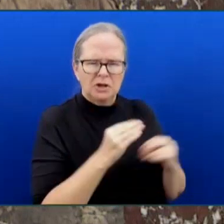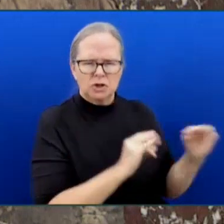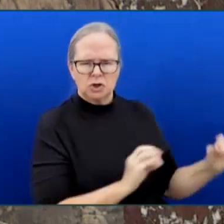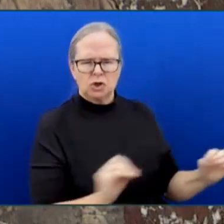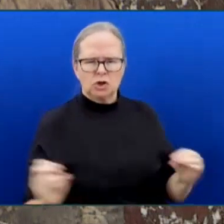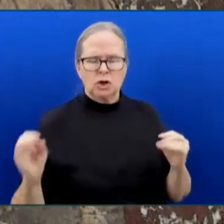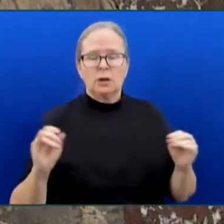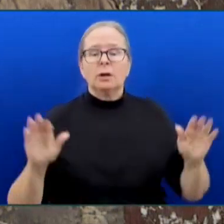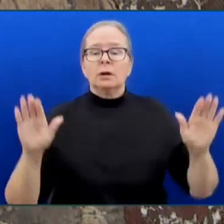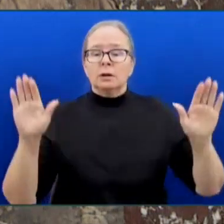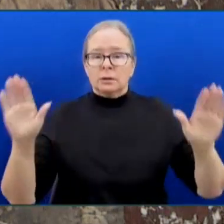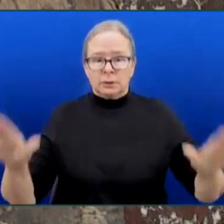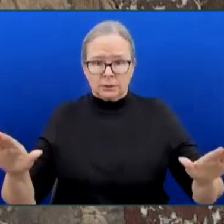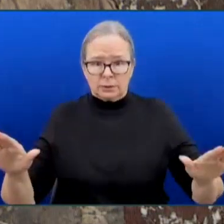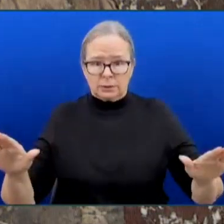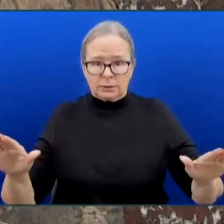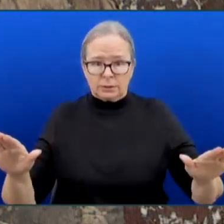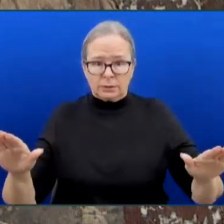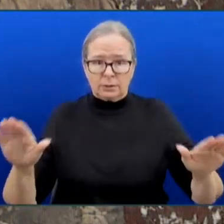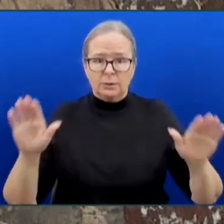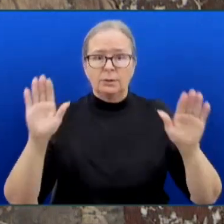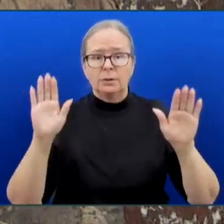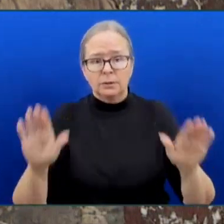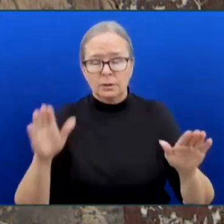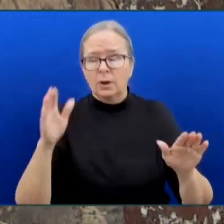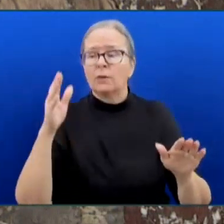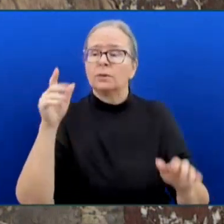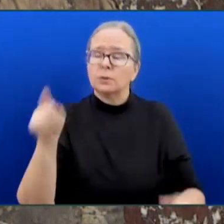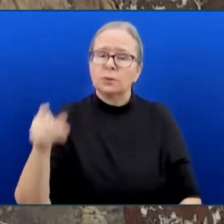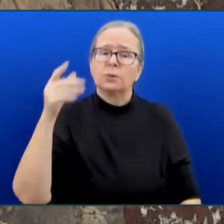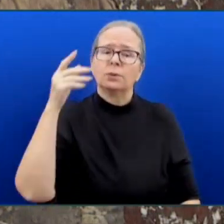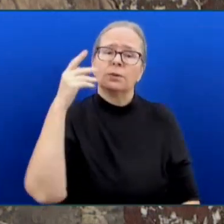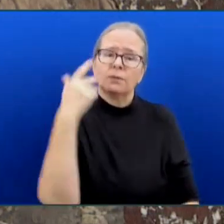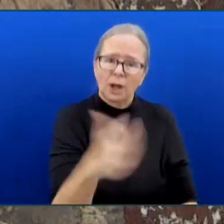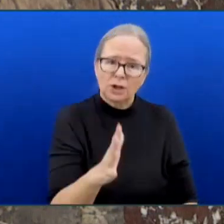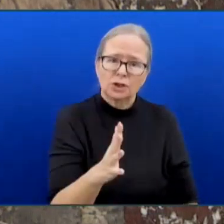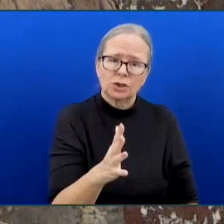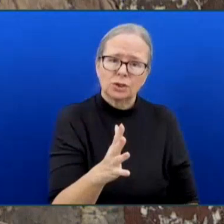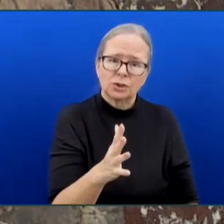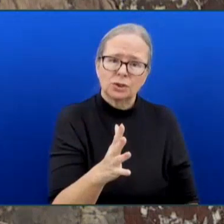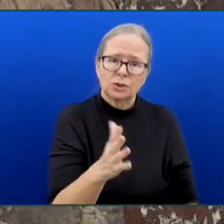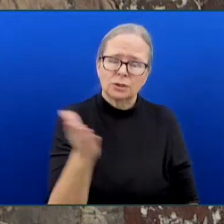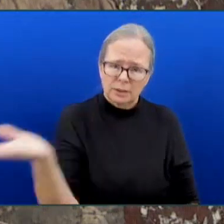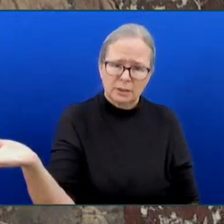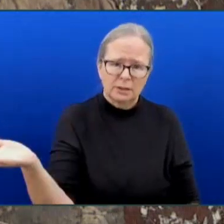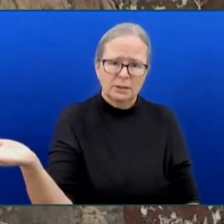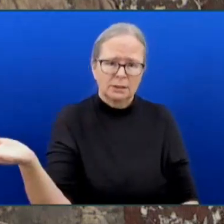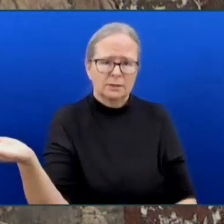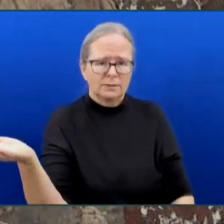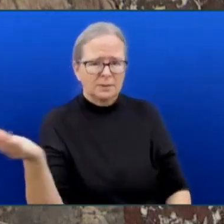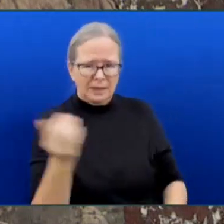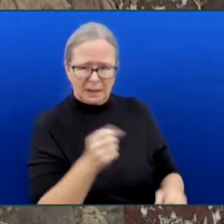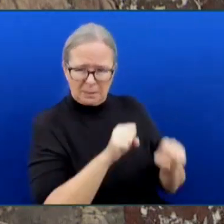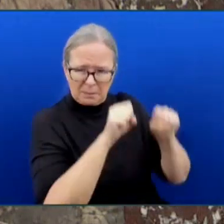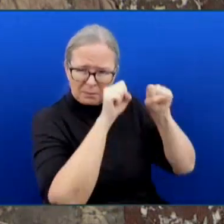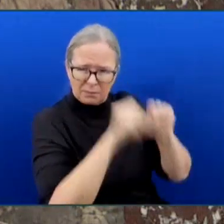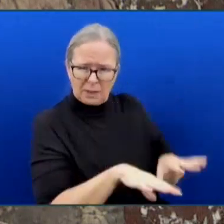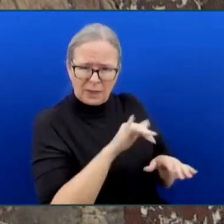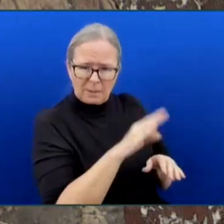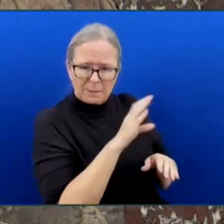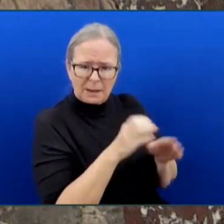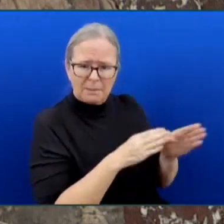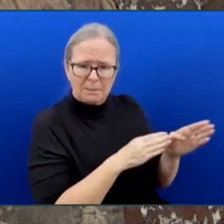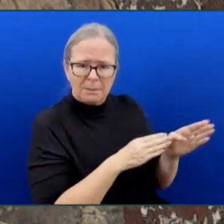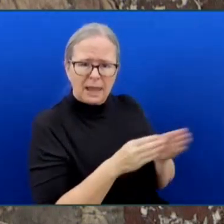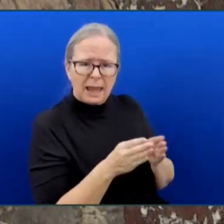the Clean BC plan that has delivered lower emissions, record foreign direct investment, including the E-Moly